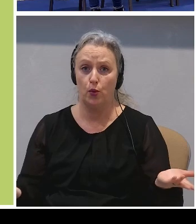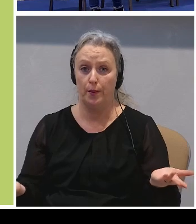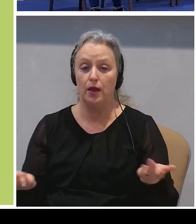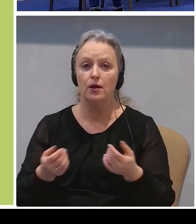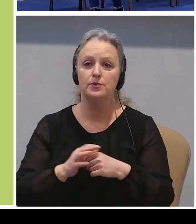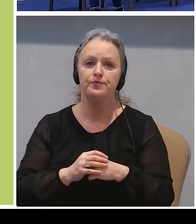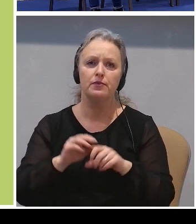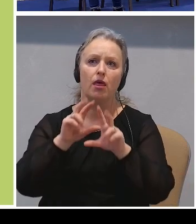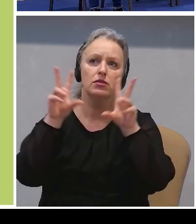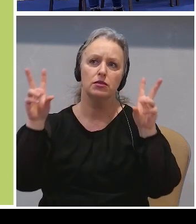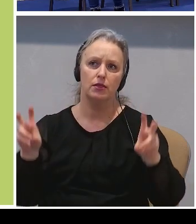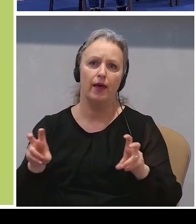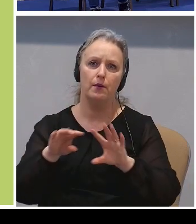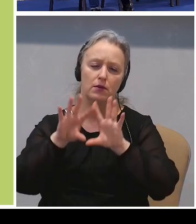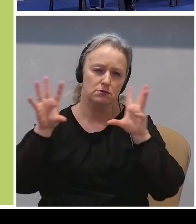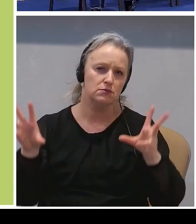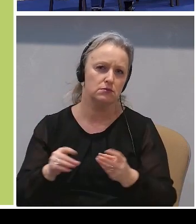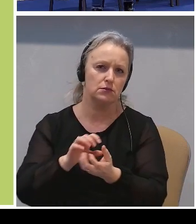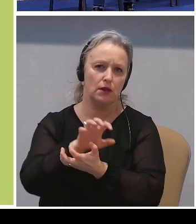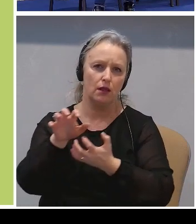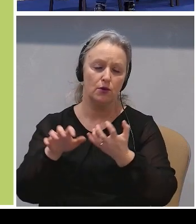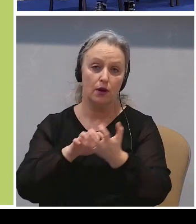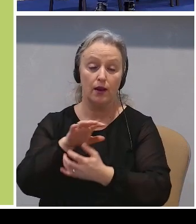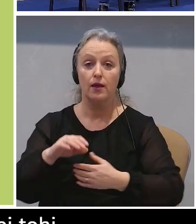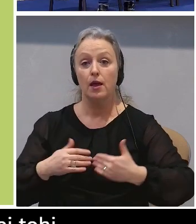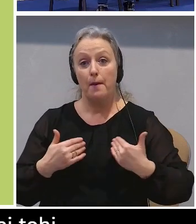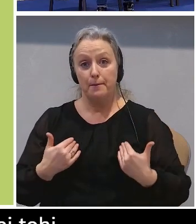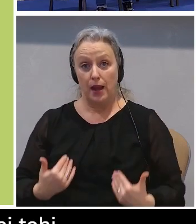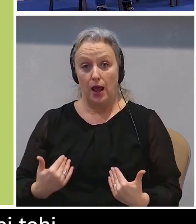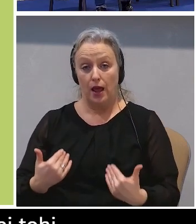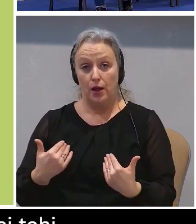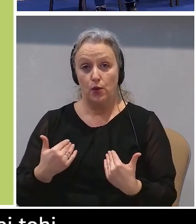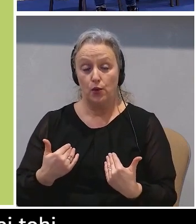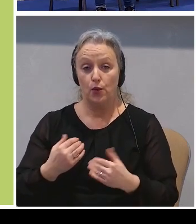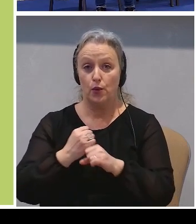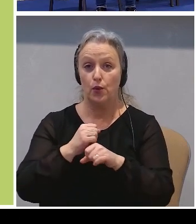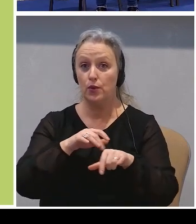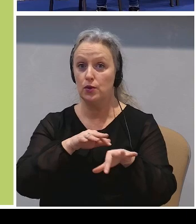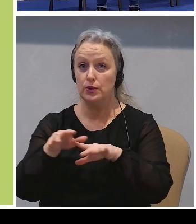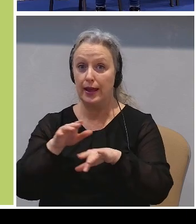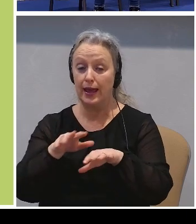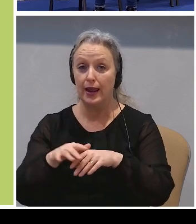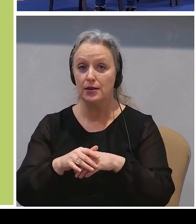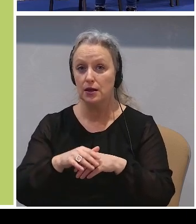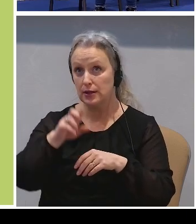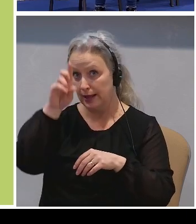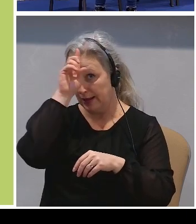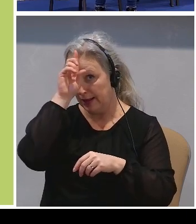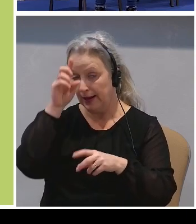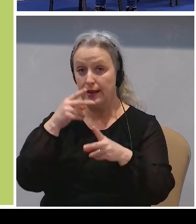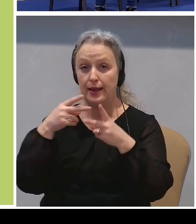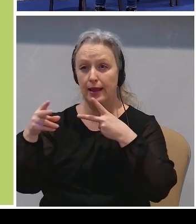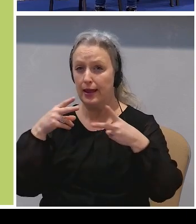and associated with a high logistical burden. So this is a reality, it's costly. So if